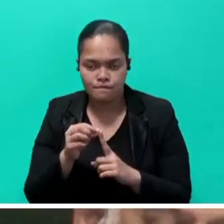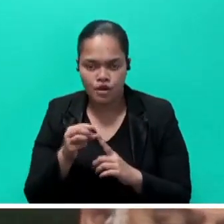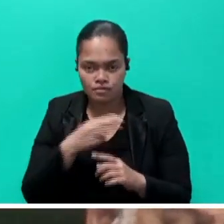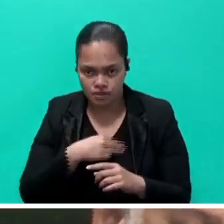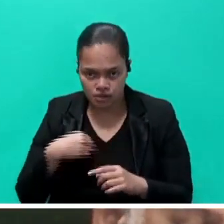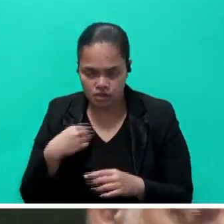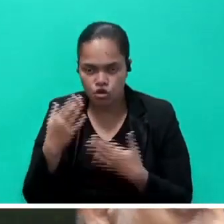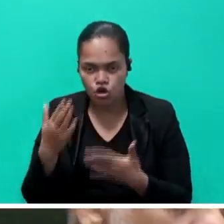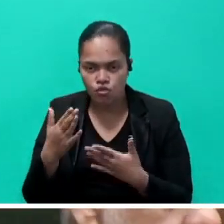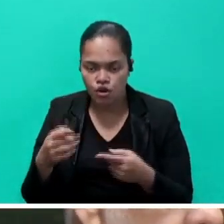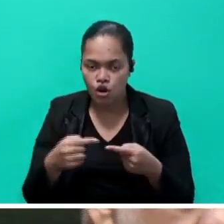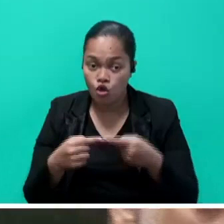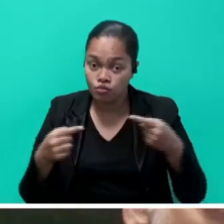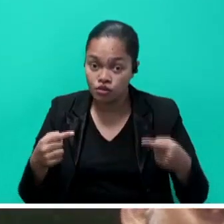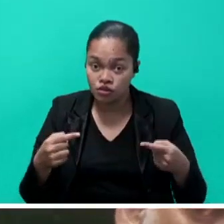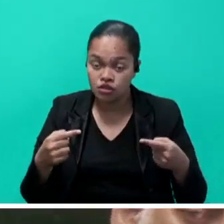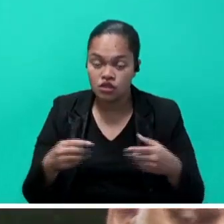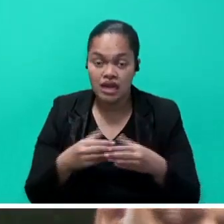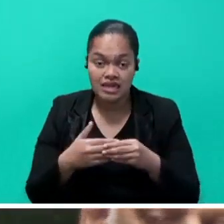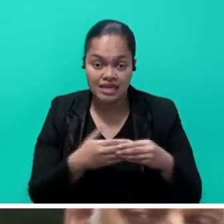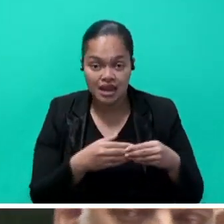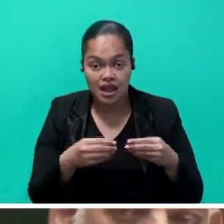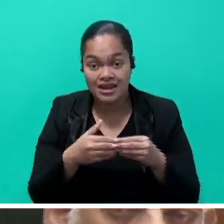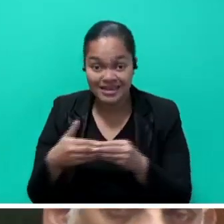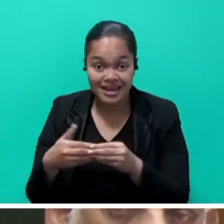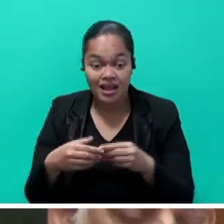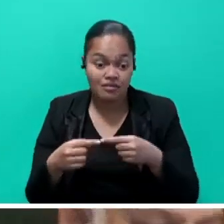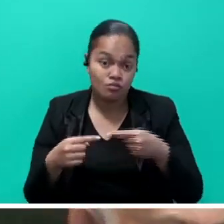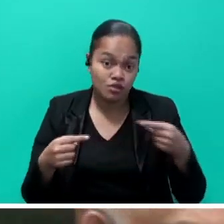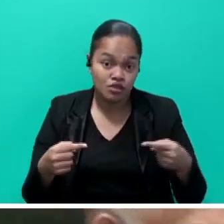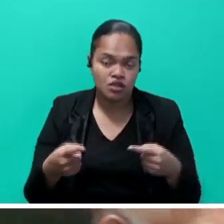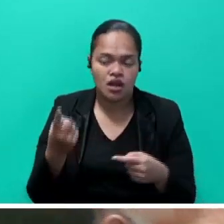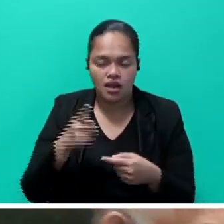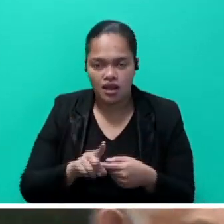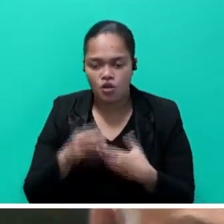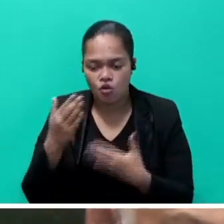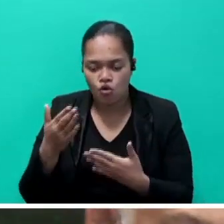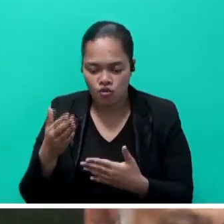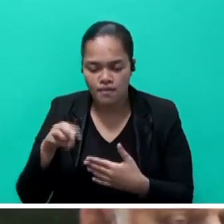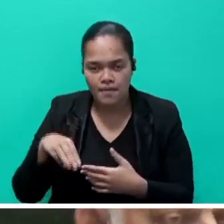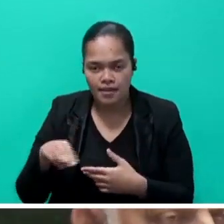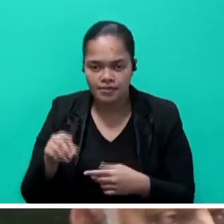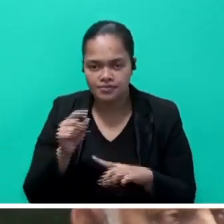Opposition, Honourable Cabinet Ministers, Honourable Members of Parliament.